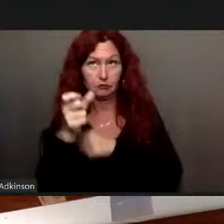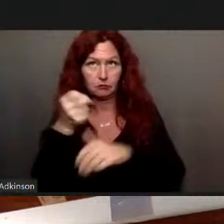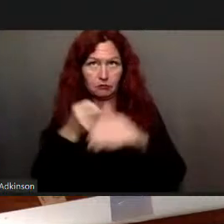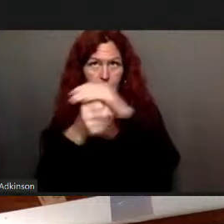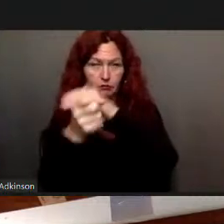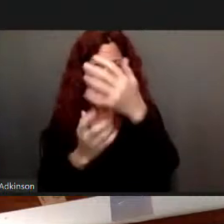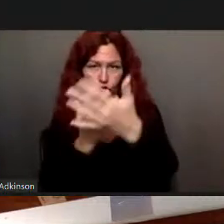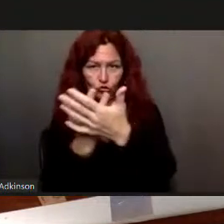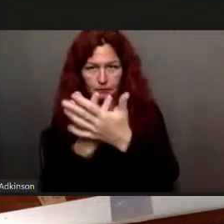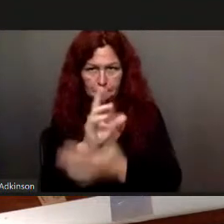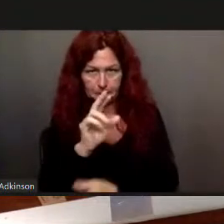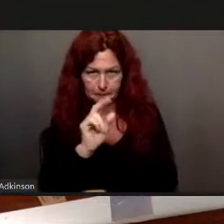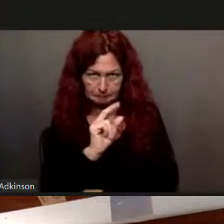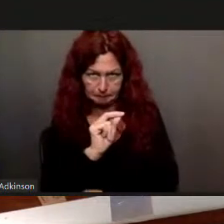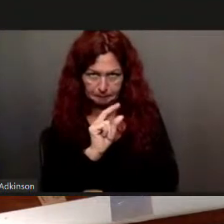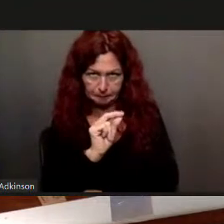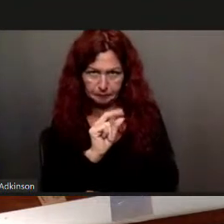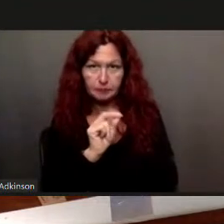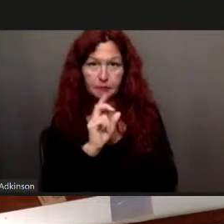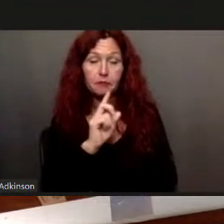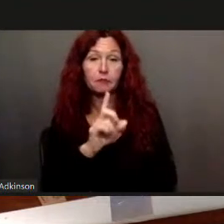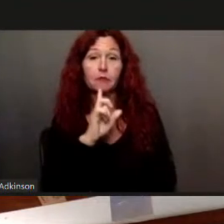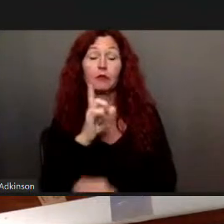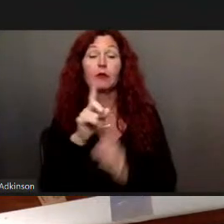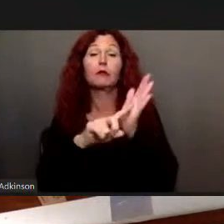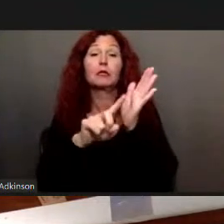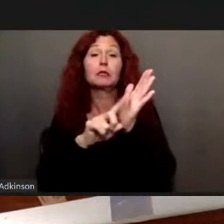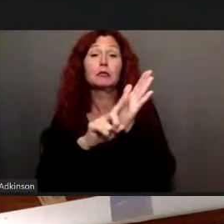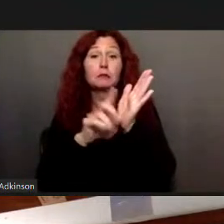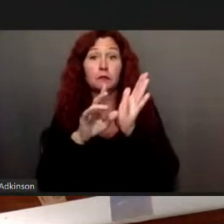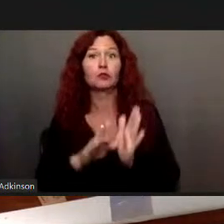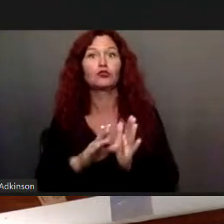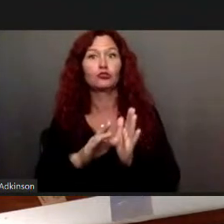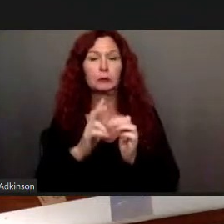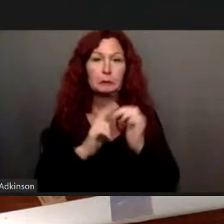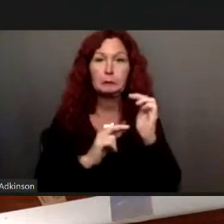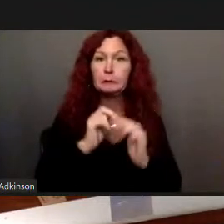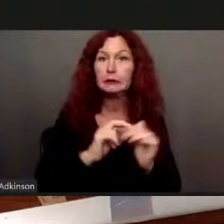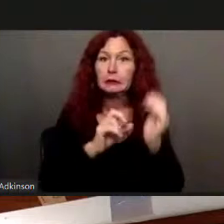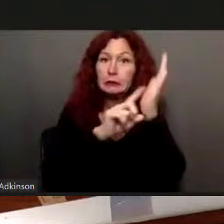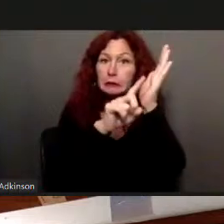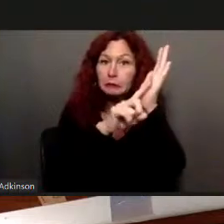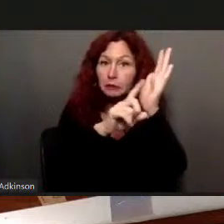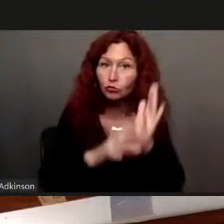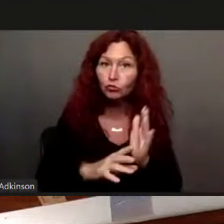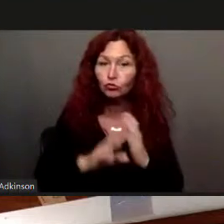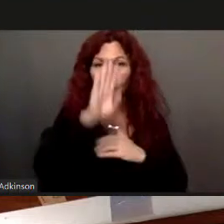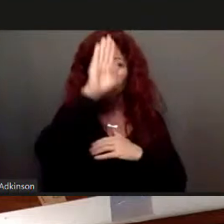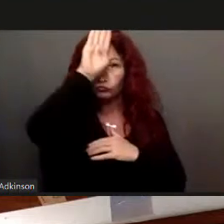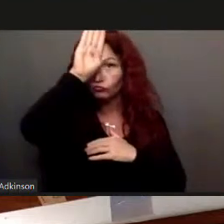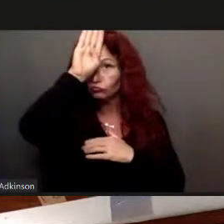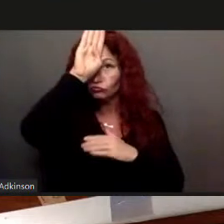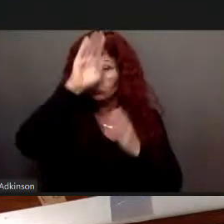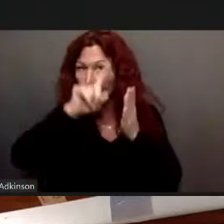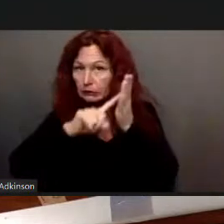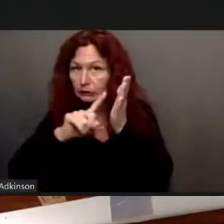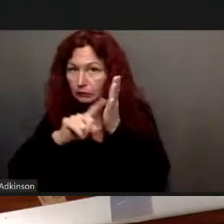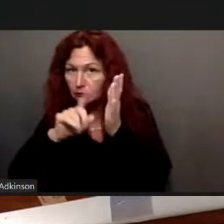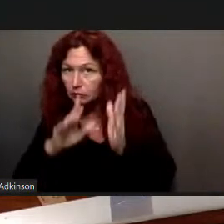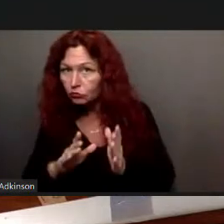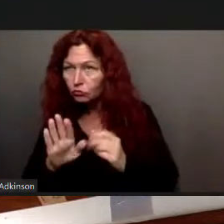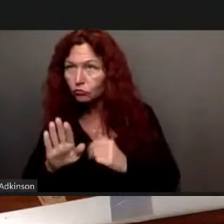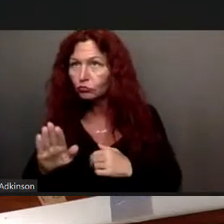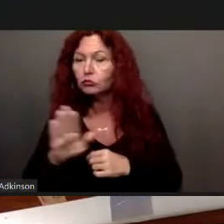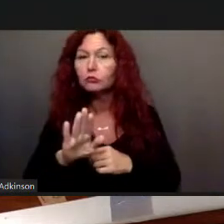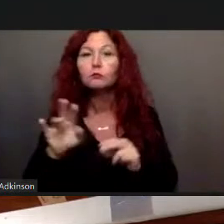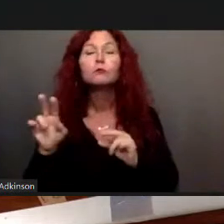by a number of inspectors from our like building inspectors and fire inspectors that are gonna help us with these, enforcing these